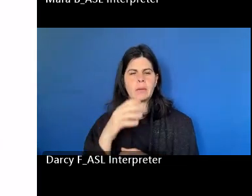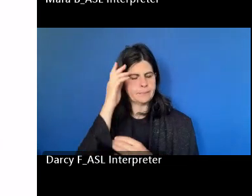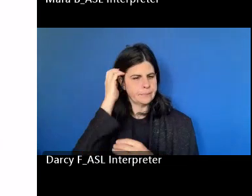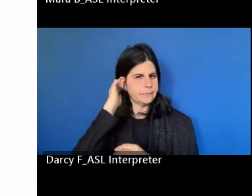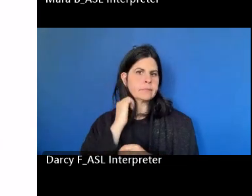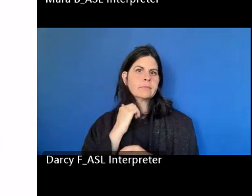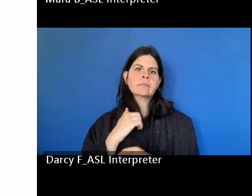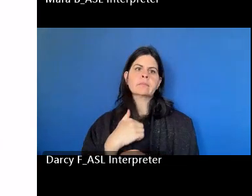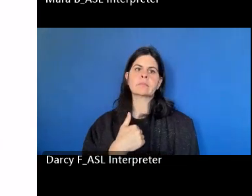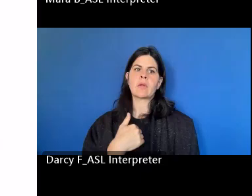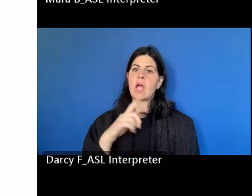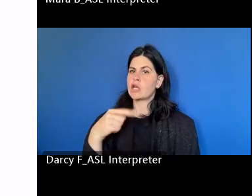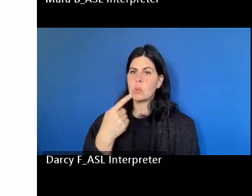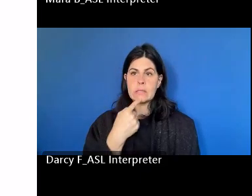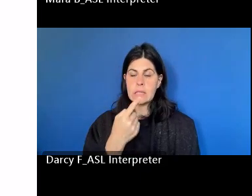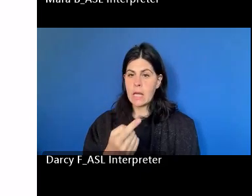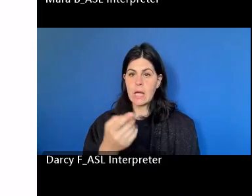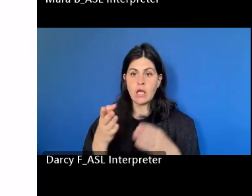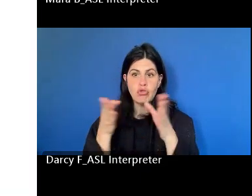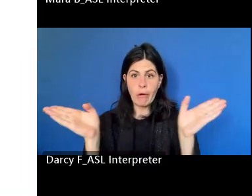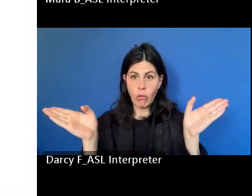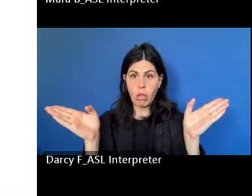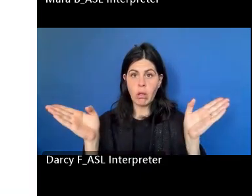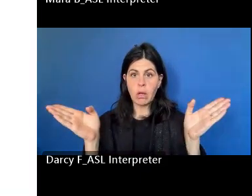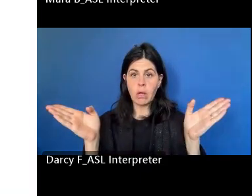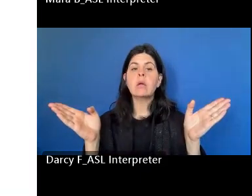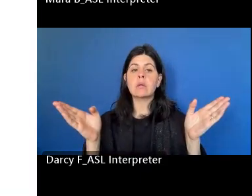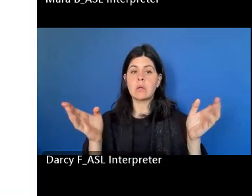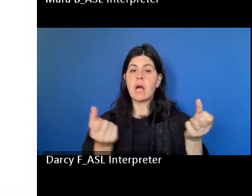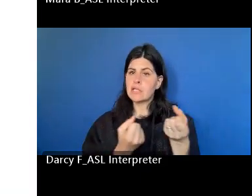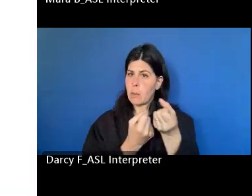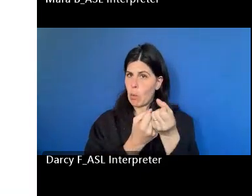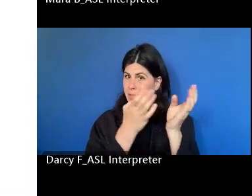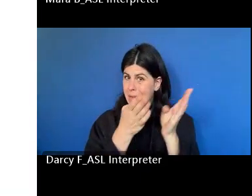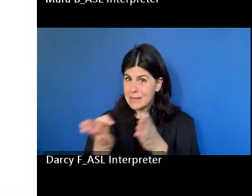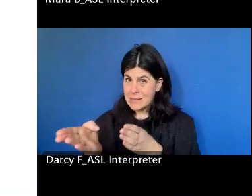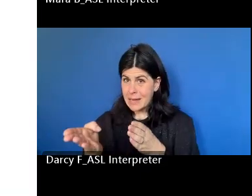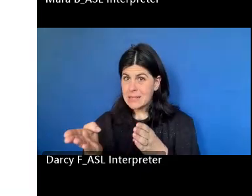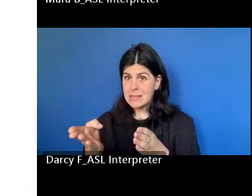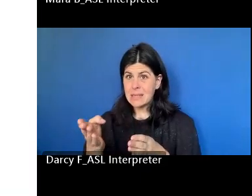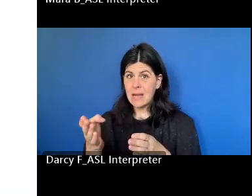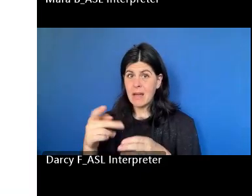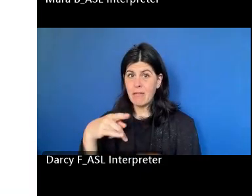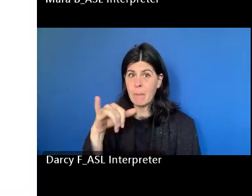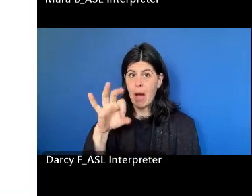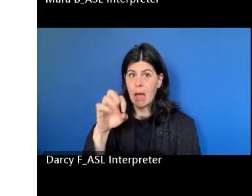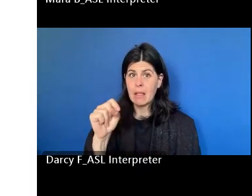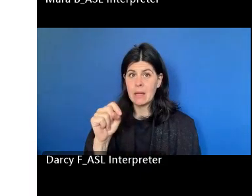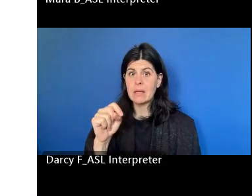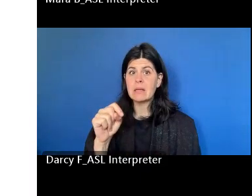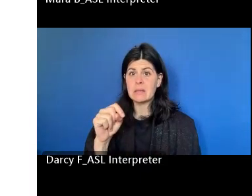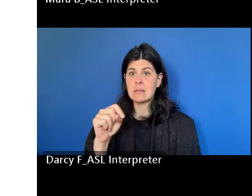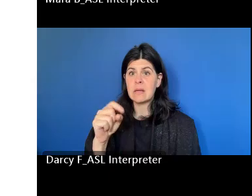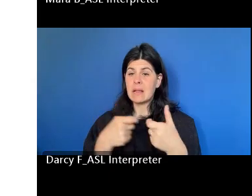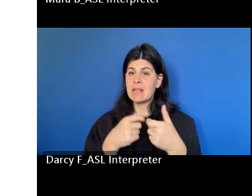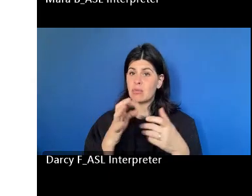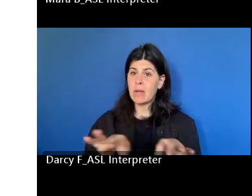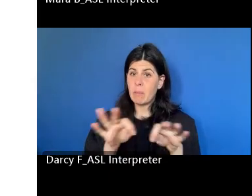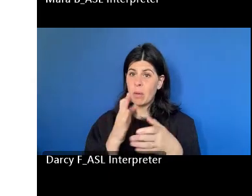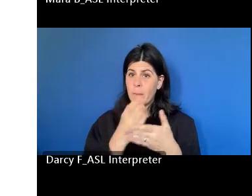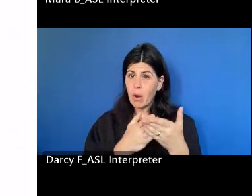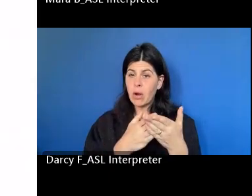I just want to say, in general, support the intent of the pilot. Electrification is an important component of reducing